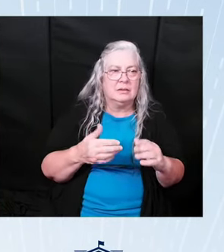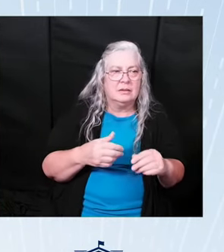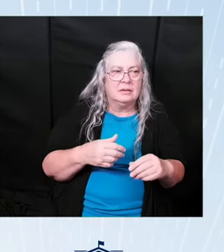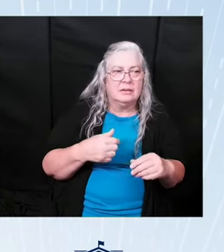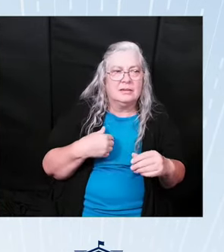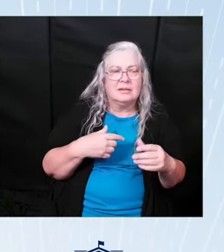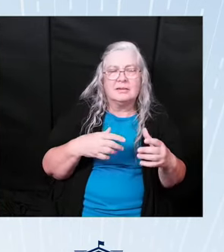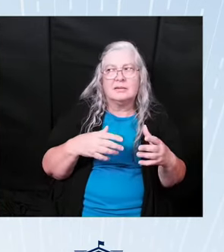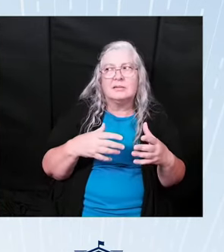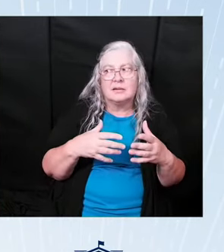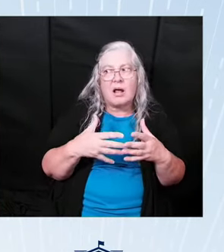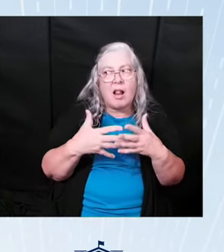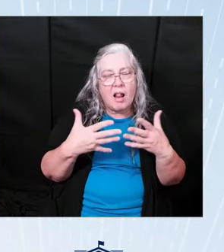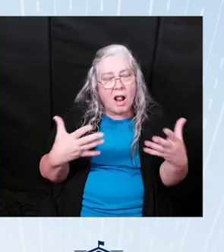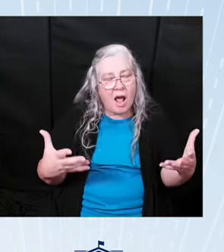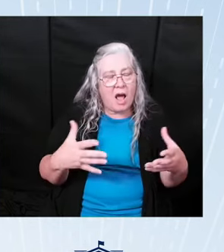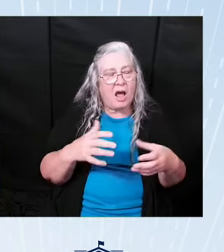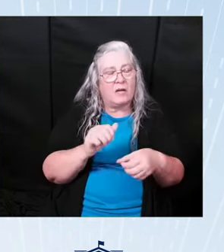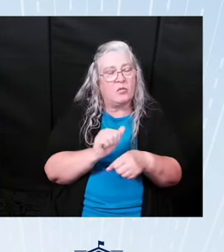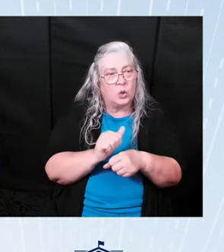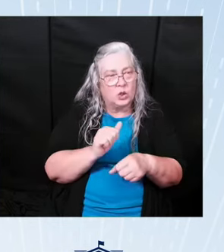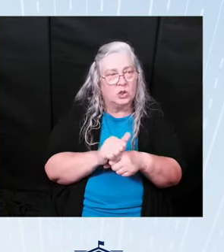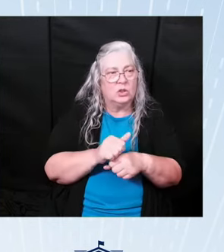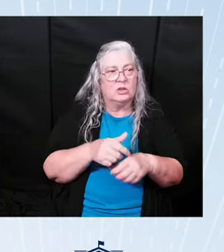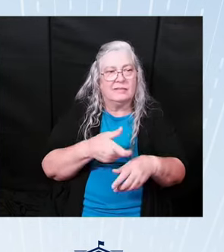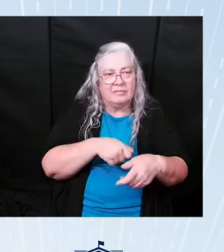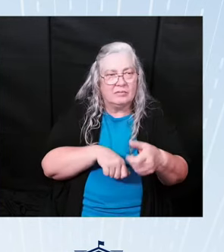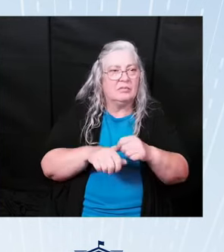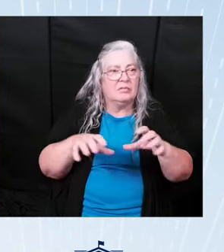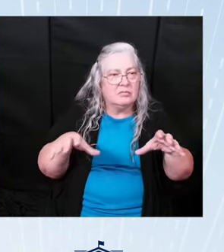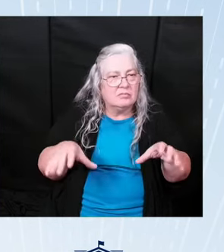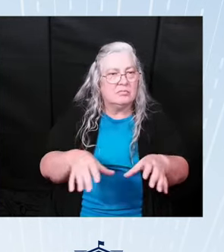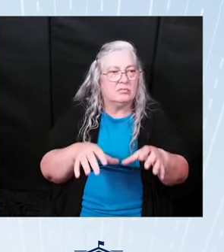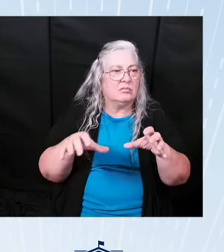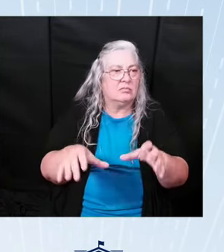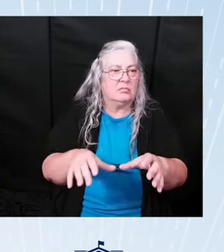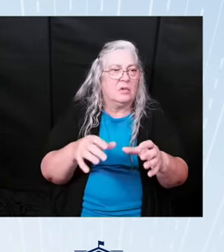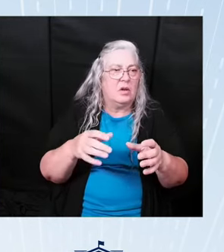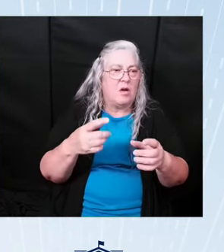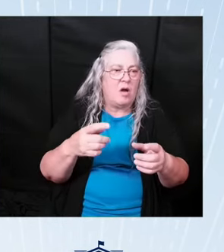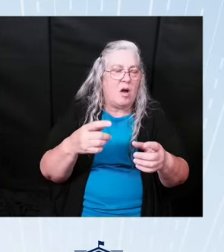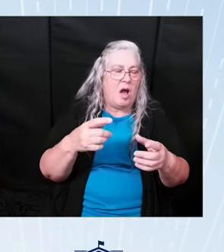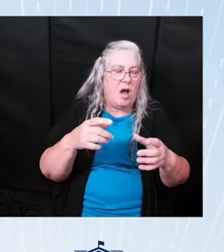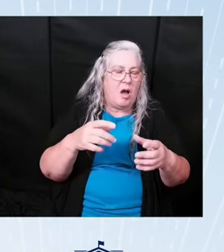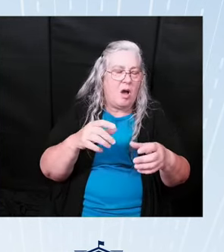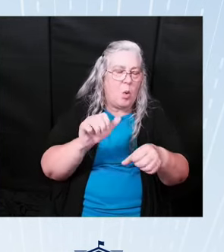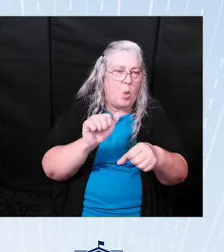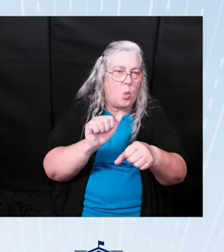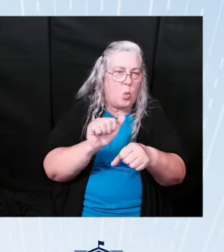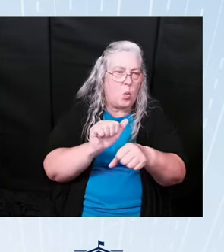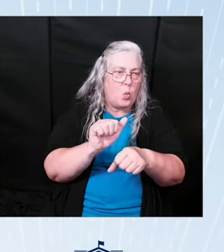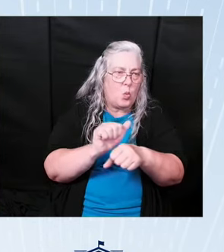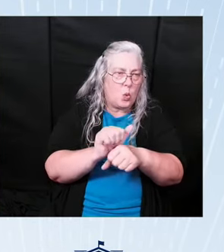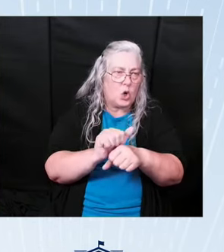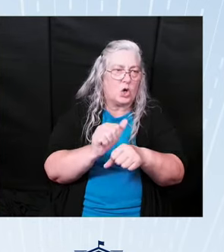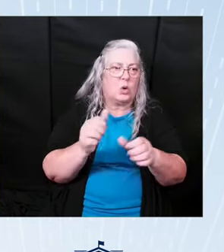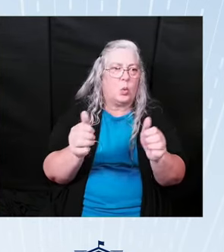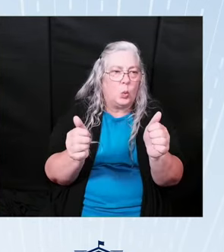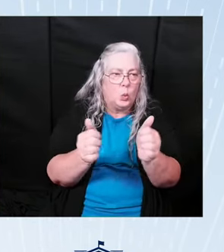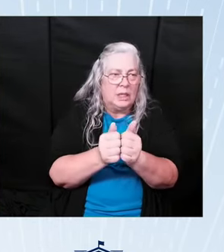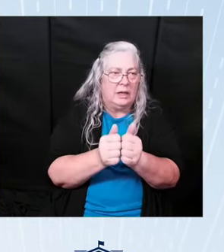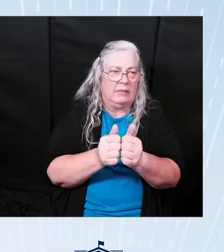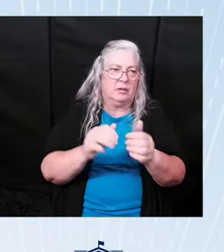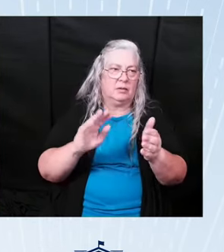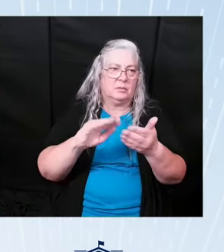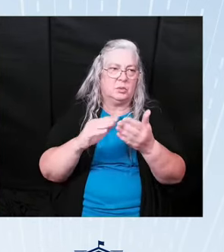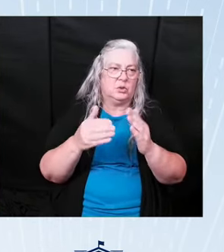recognize opportunity because it comes disguised as hard work, and it's just what it takes. So, stop there. I love